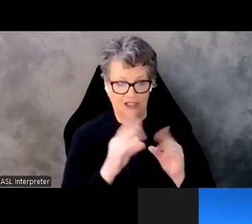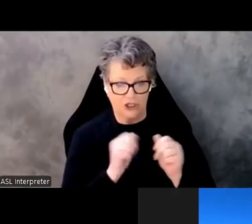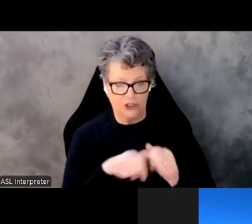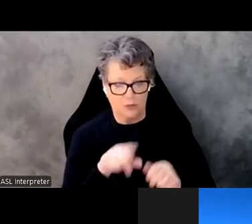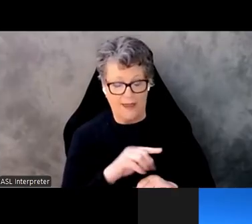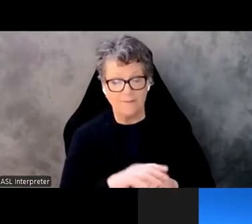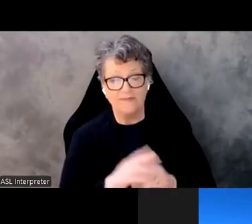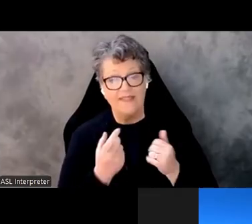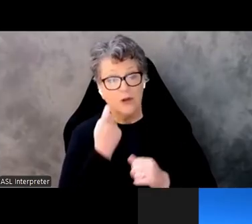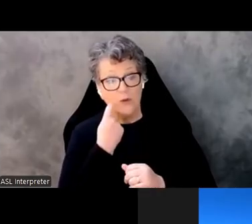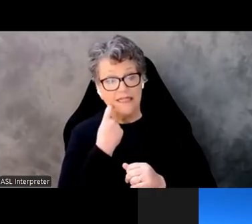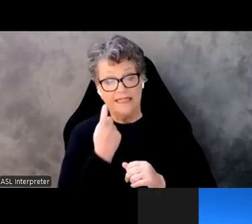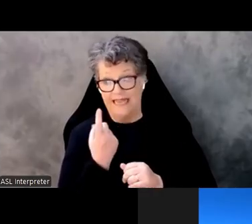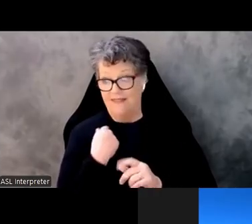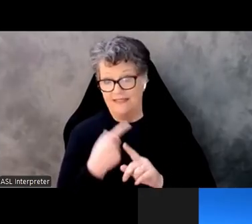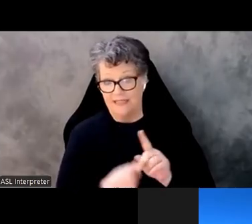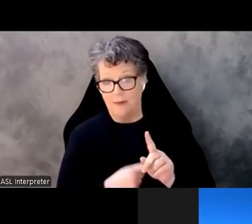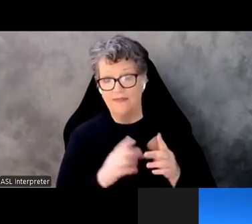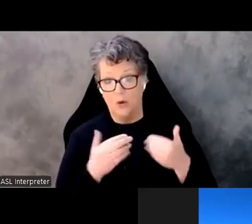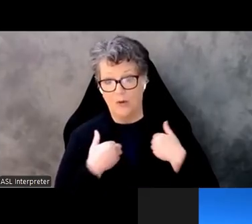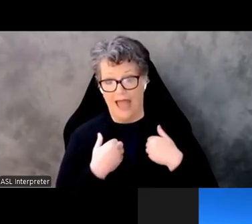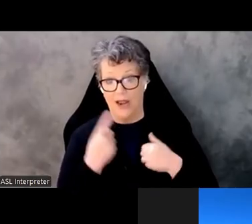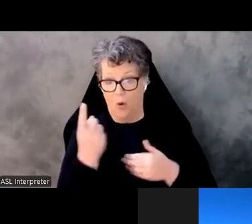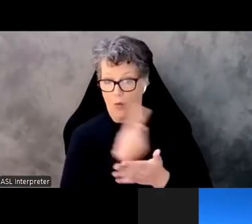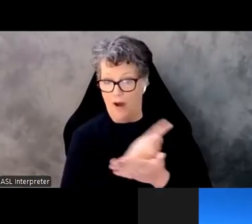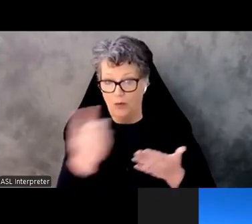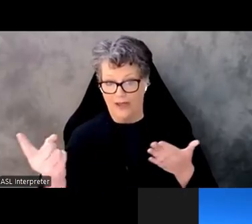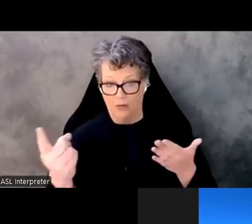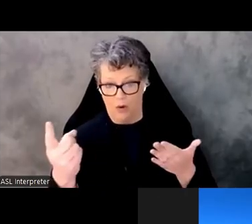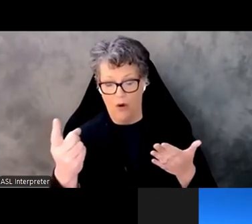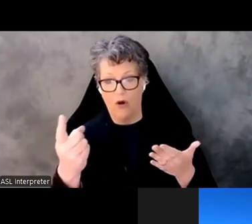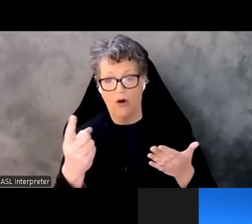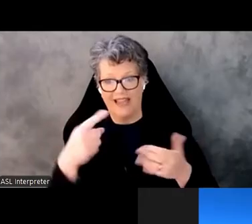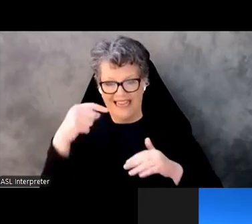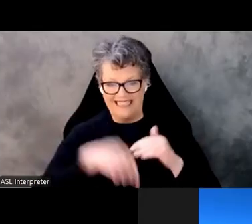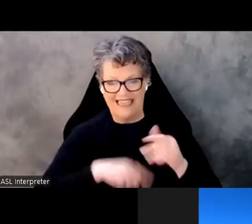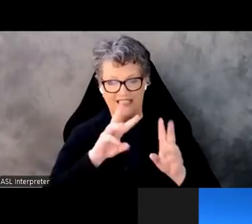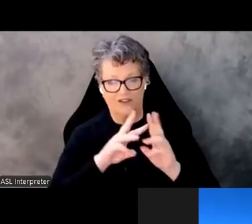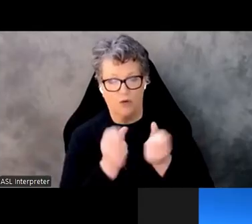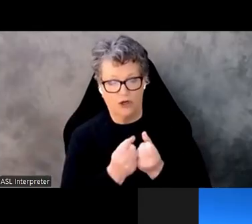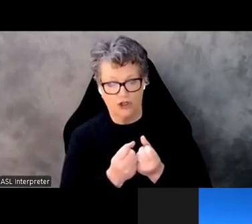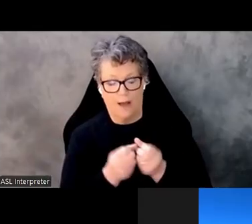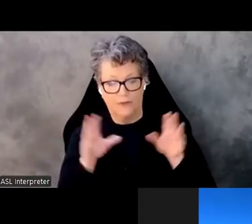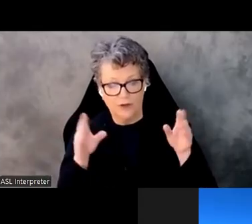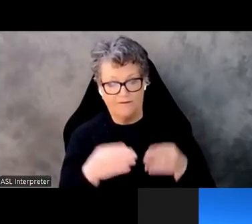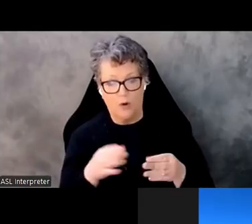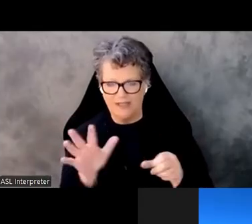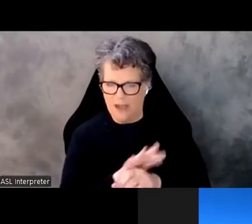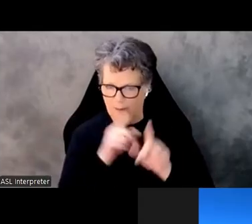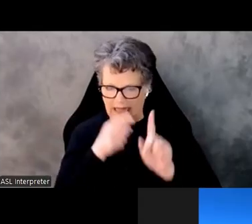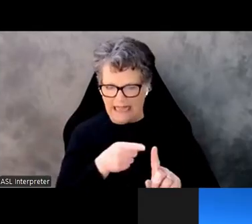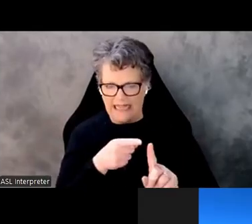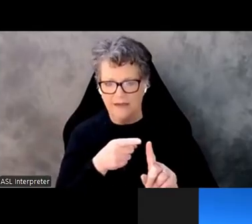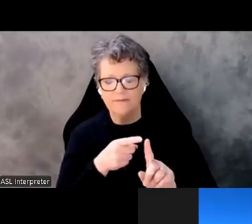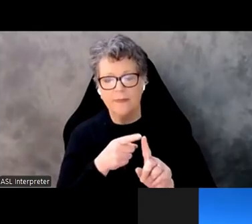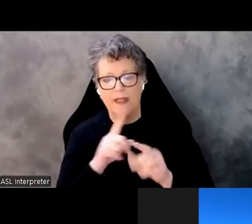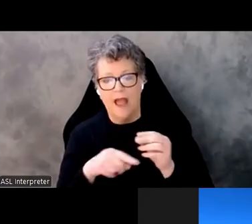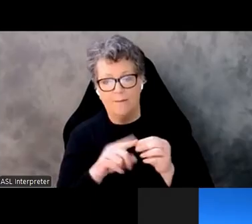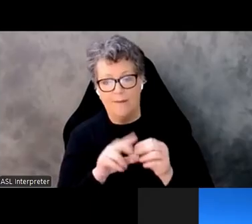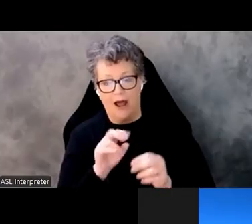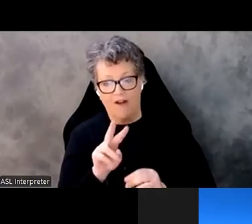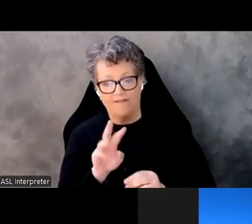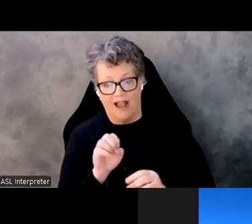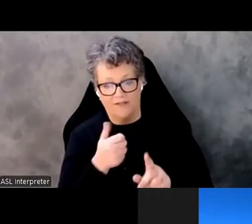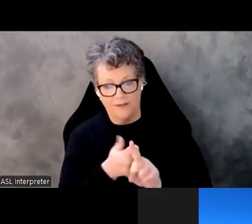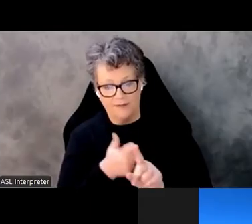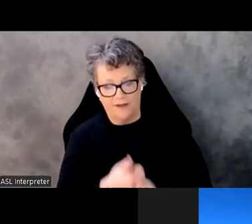here recently, in this last month, we had a 1 week long intensive workshop to focus completely in on our valves